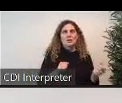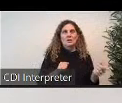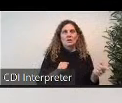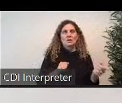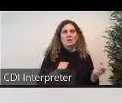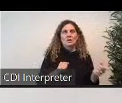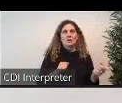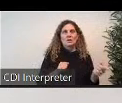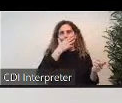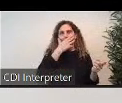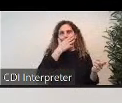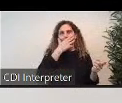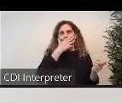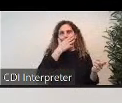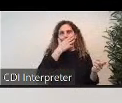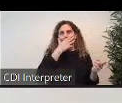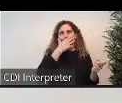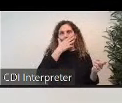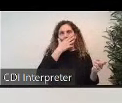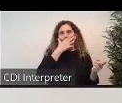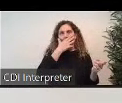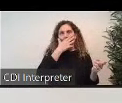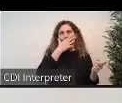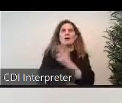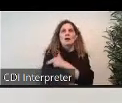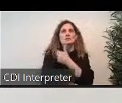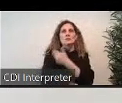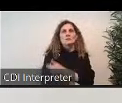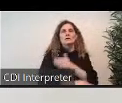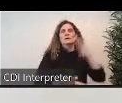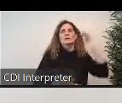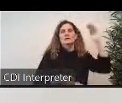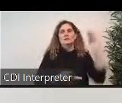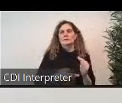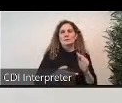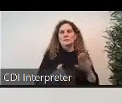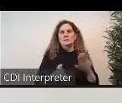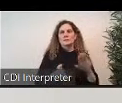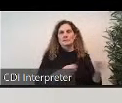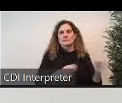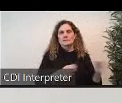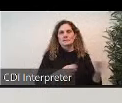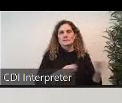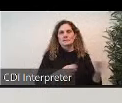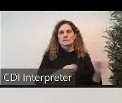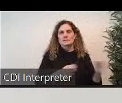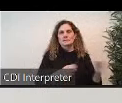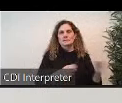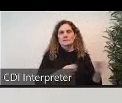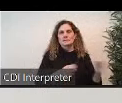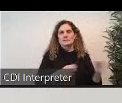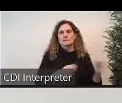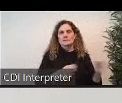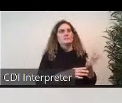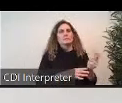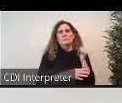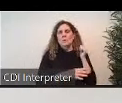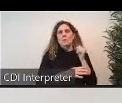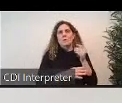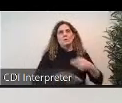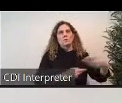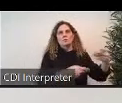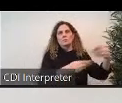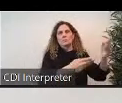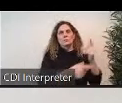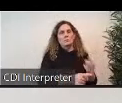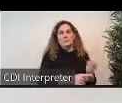this is slow, we're seeing progress toward ending the pandemic. And in the meantime, the most effective thing you can do is to continue to mask,